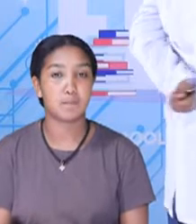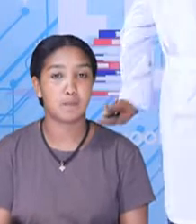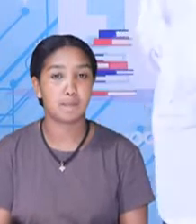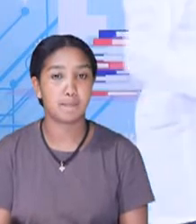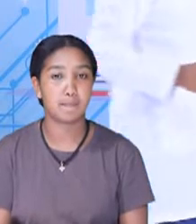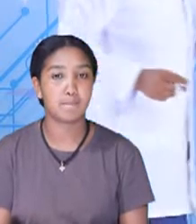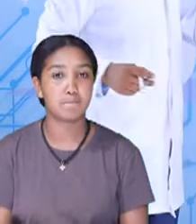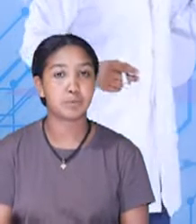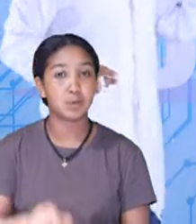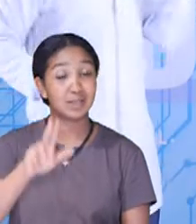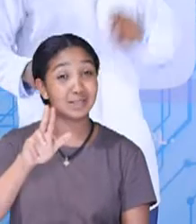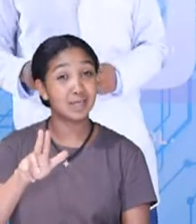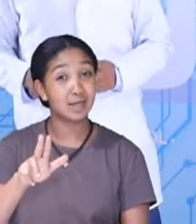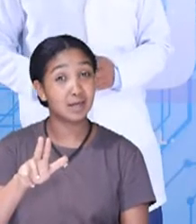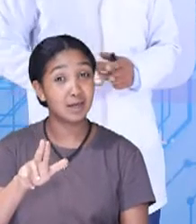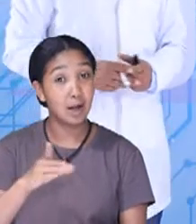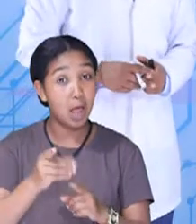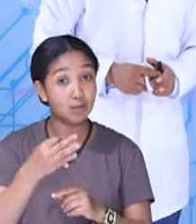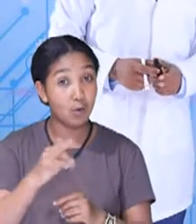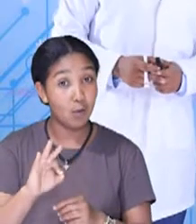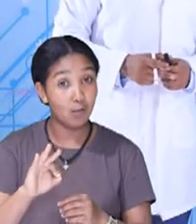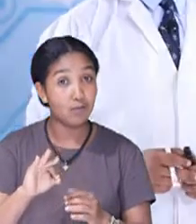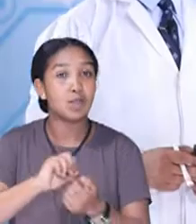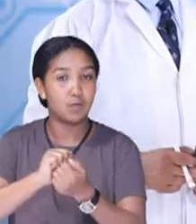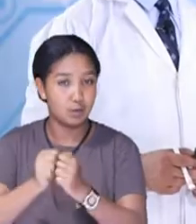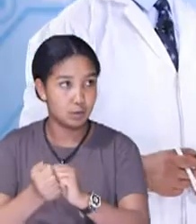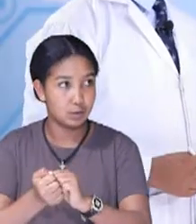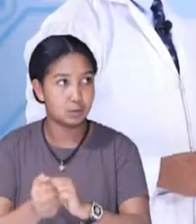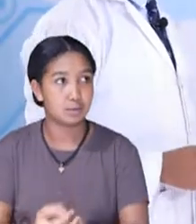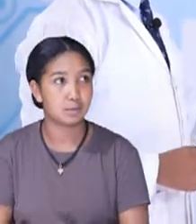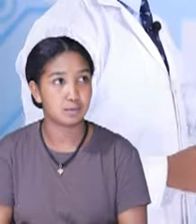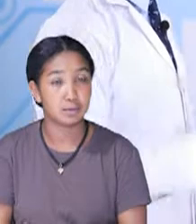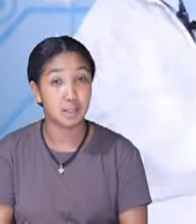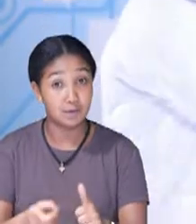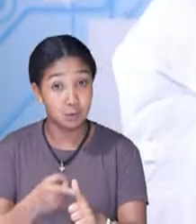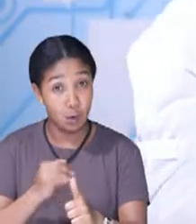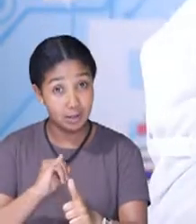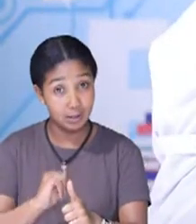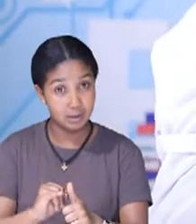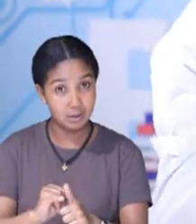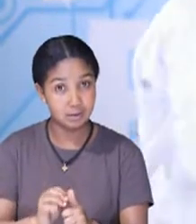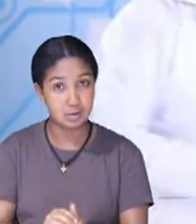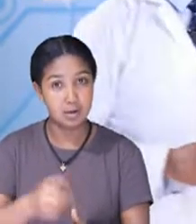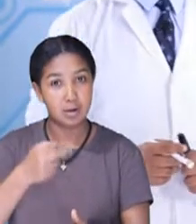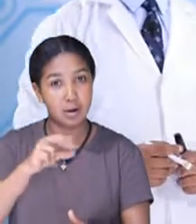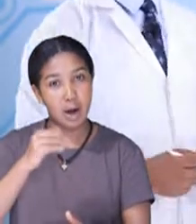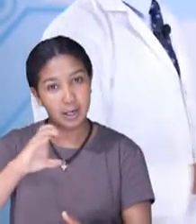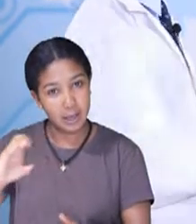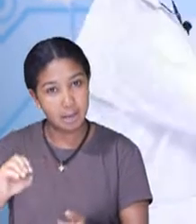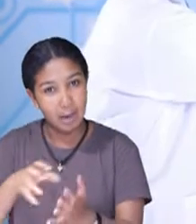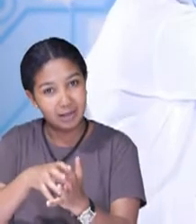to 3 distinct lines of evolution. The first one is archaebacteria,